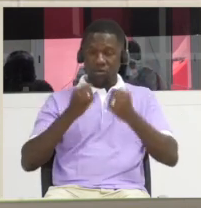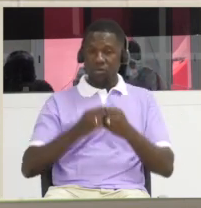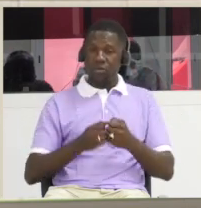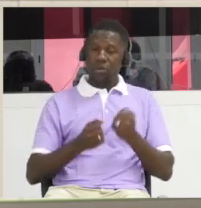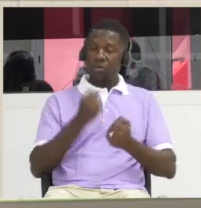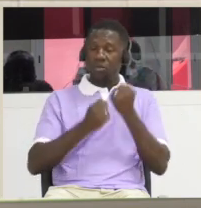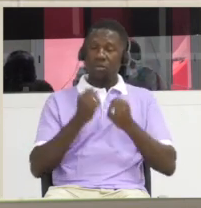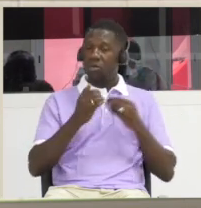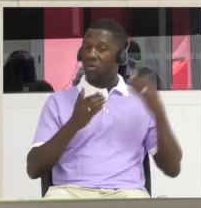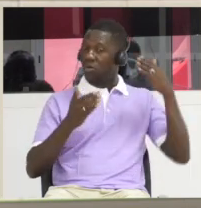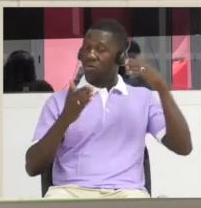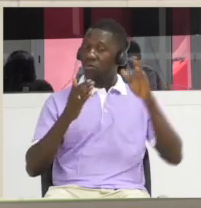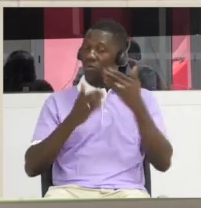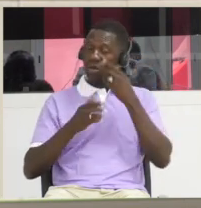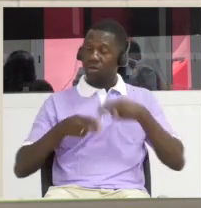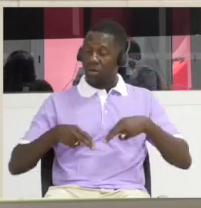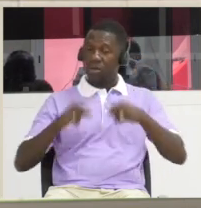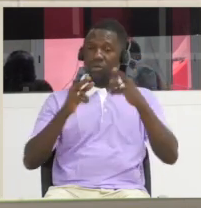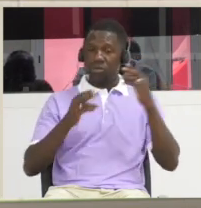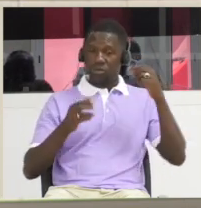We drove all the way to State House.